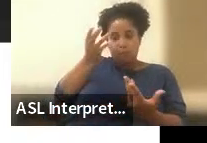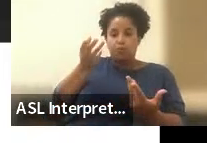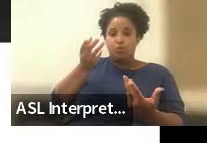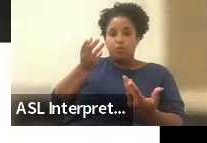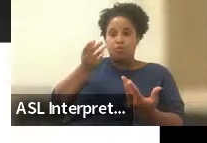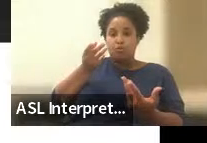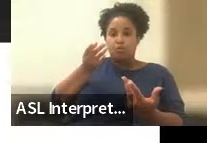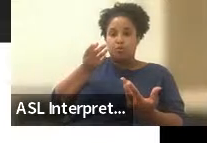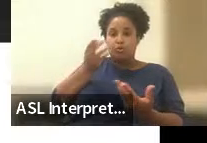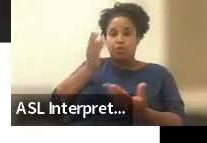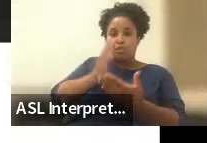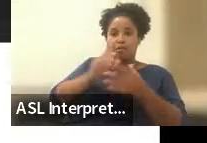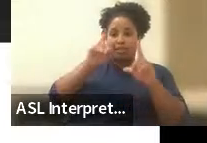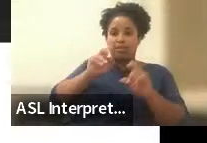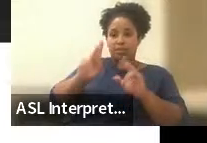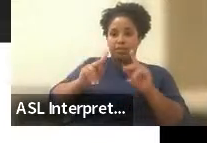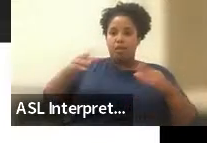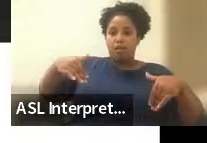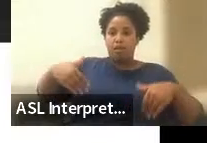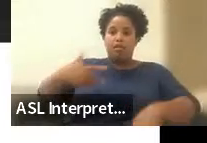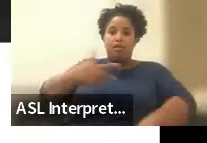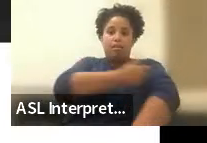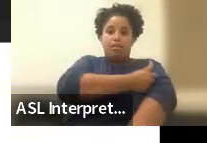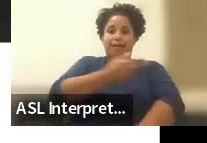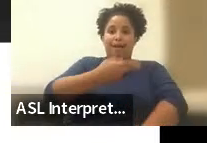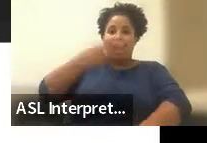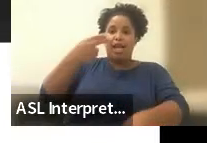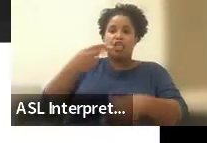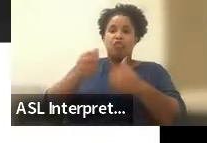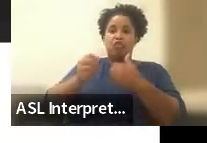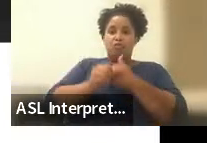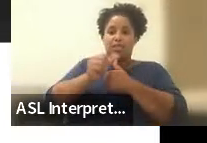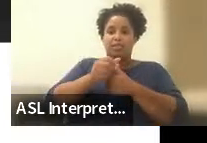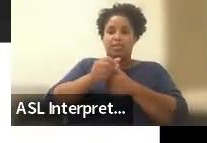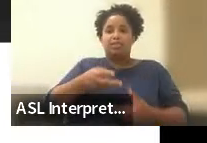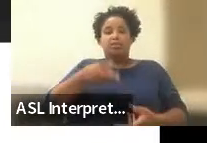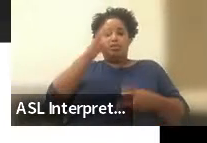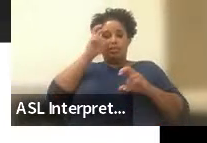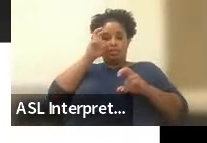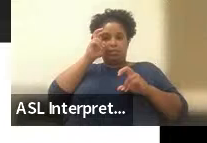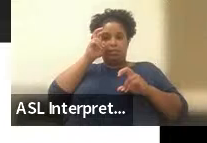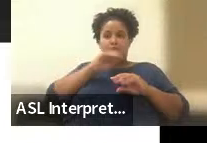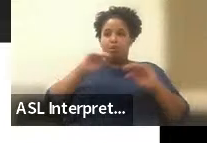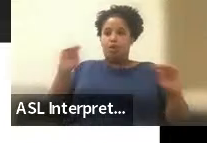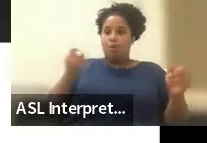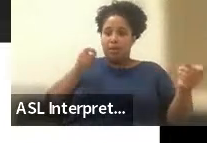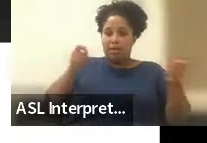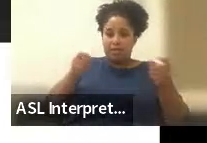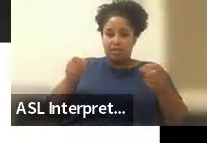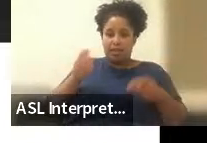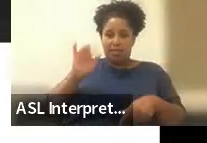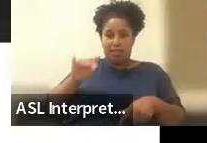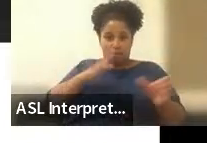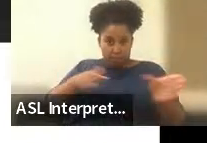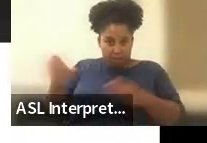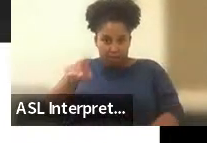stop testing people who are at higher risk of getting infected and dying. Does that mean no mitigation? Is that the